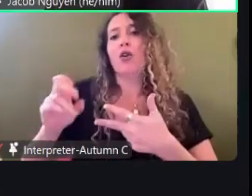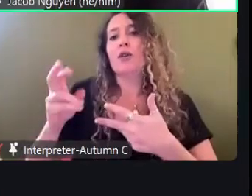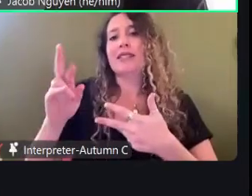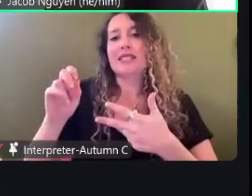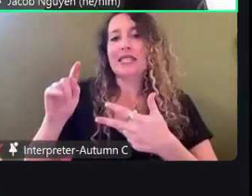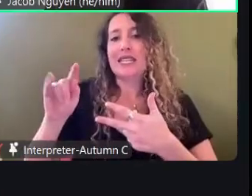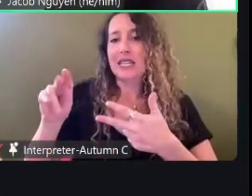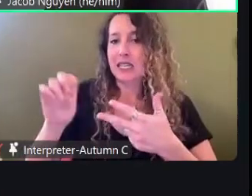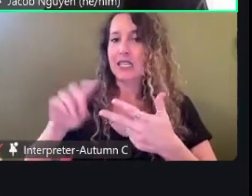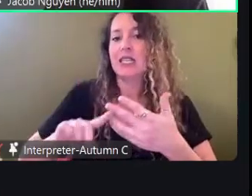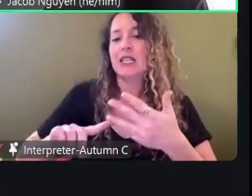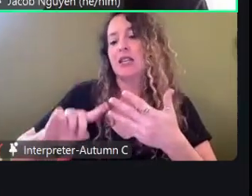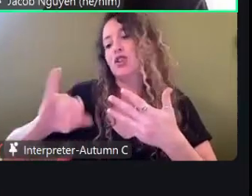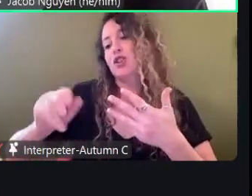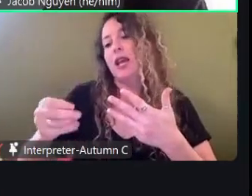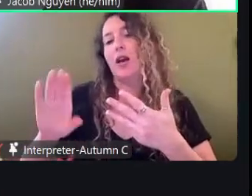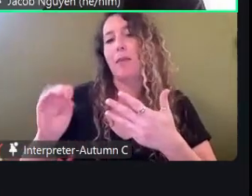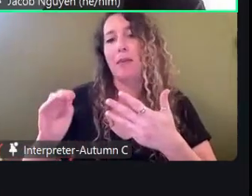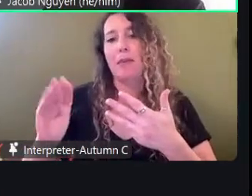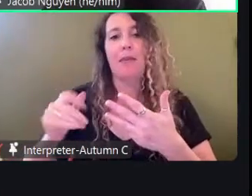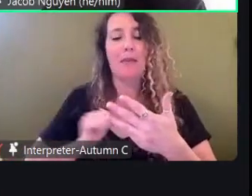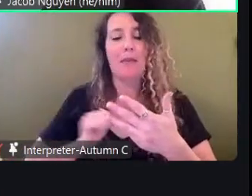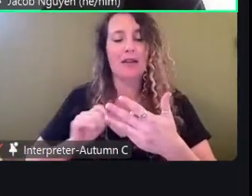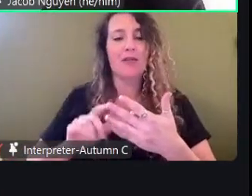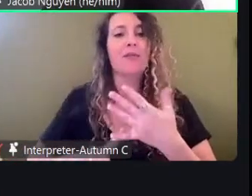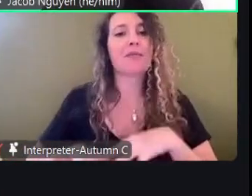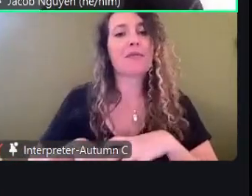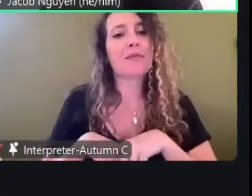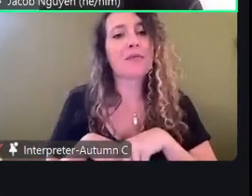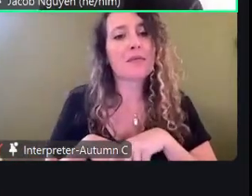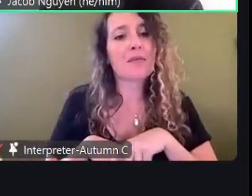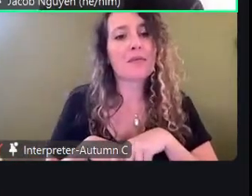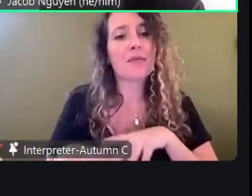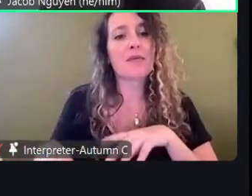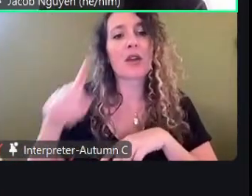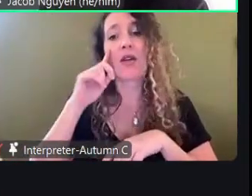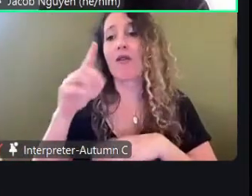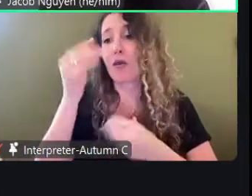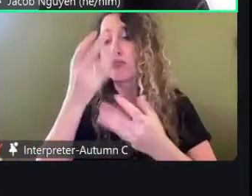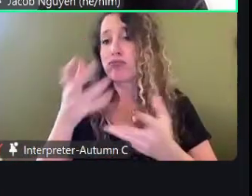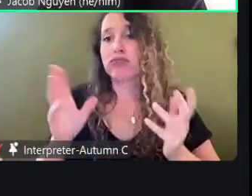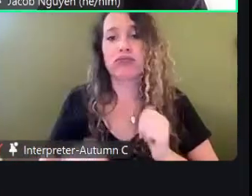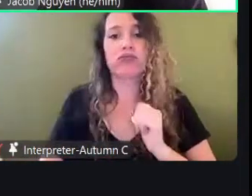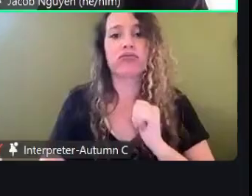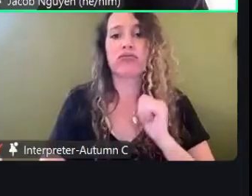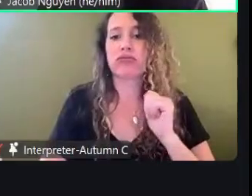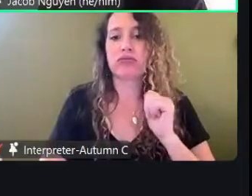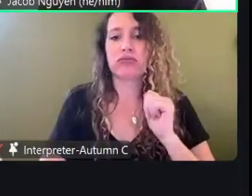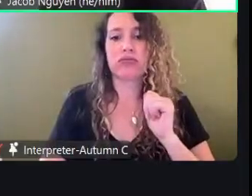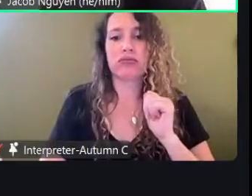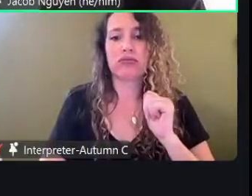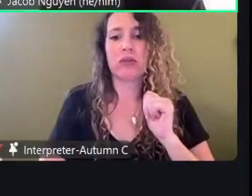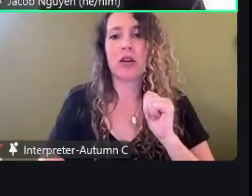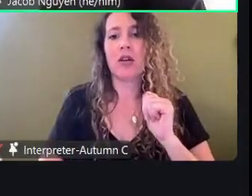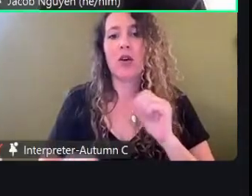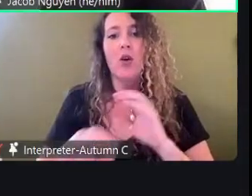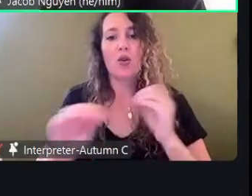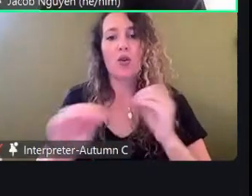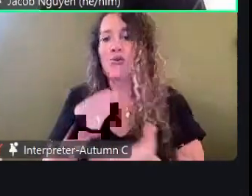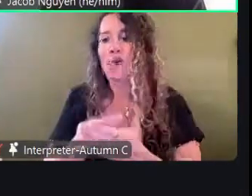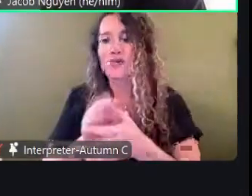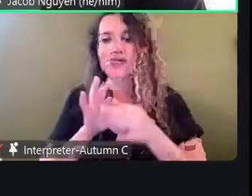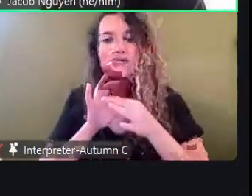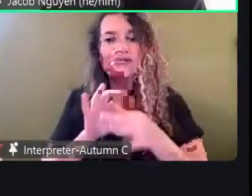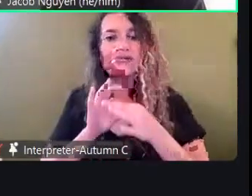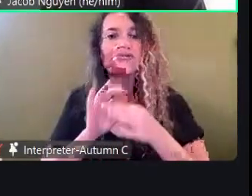and Kendall Hoyt. And so for some quick disclosures, we want to confirm that we have no financial relationships or conflicts of interest that are